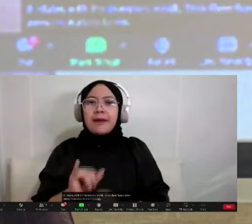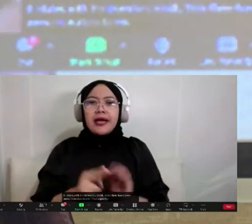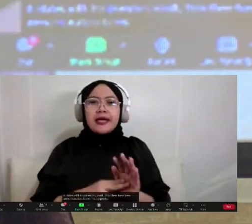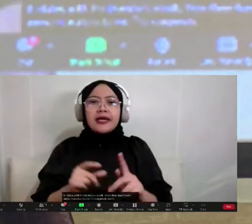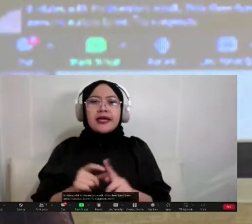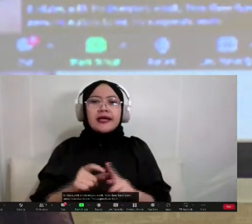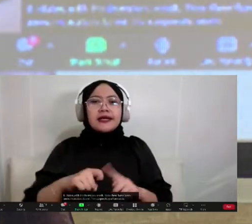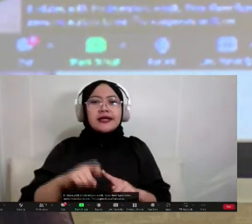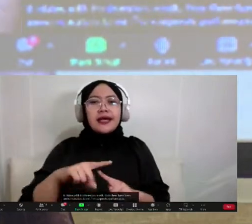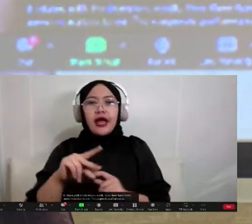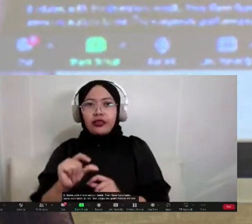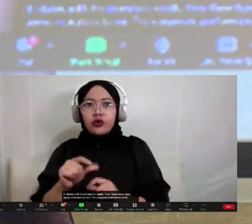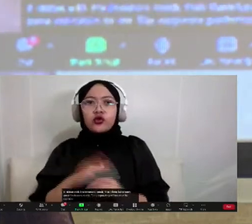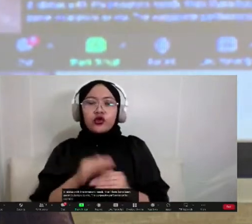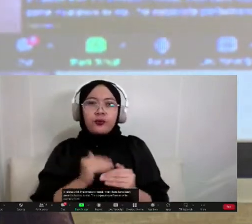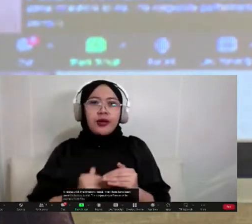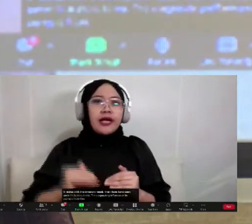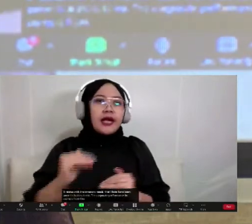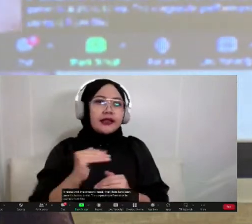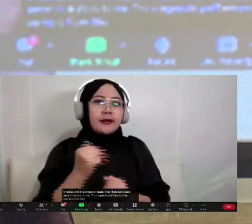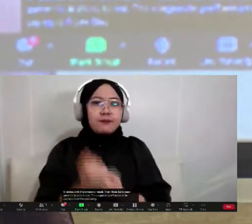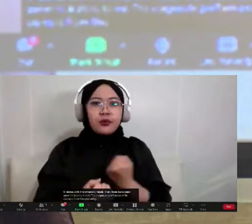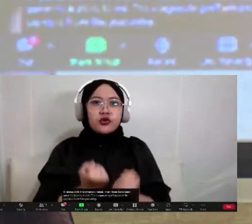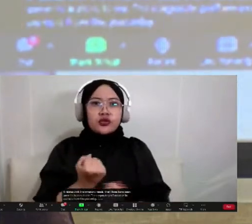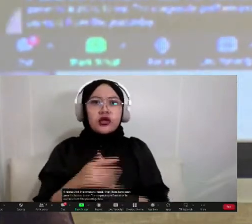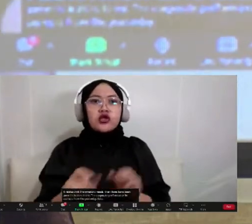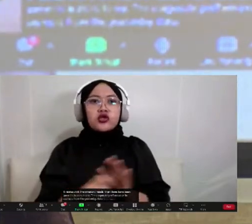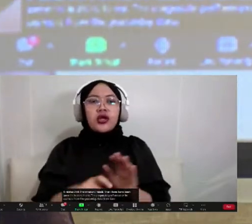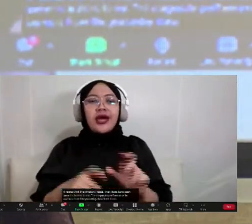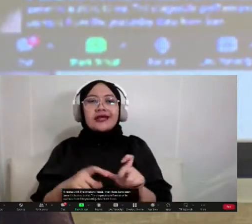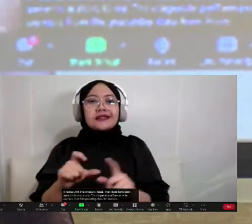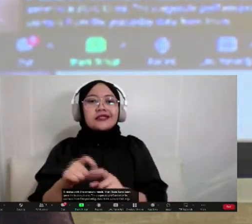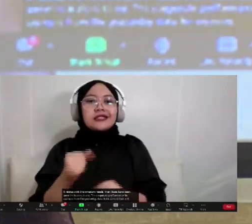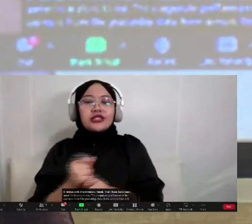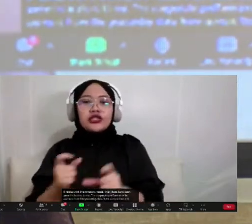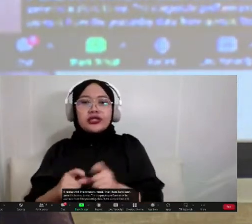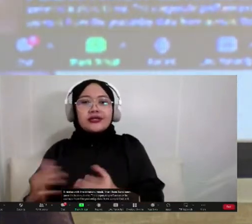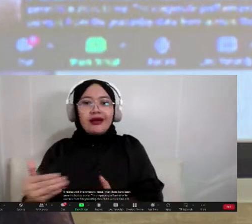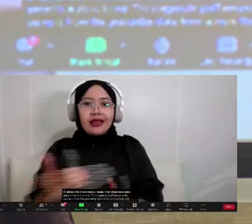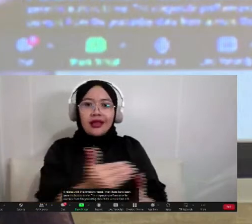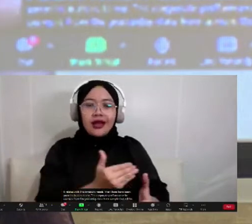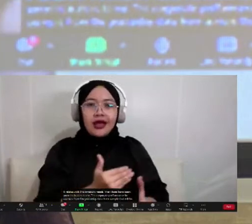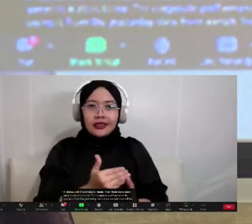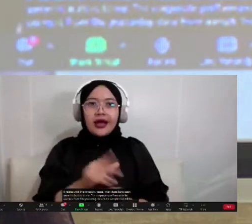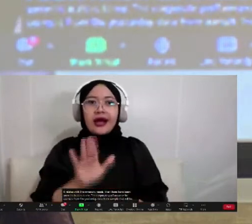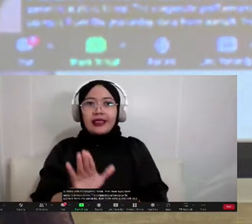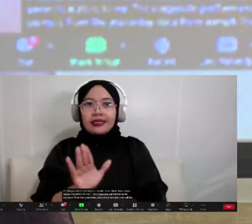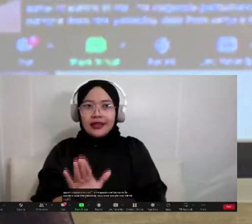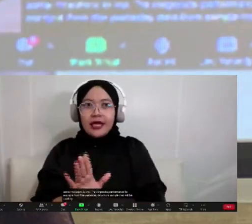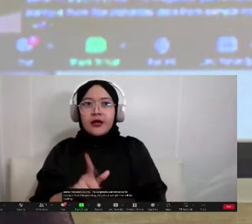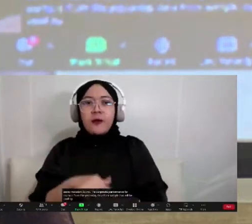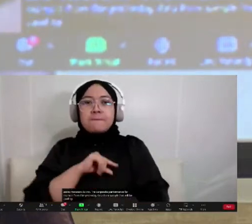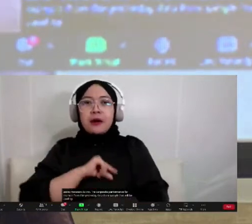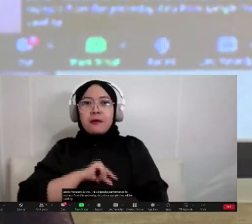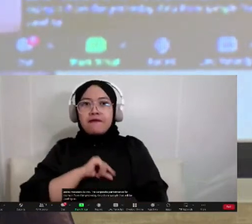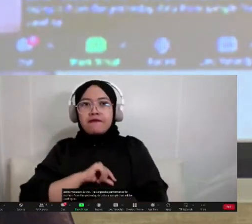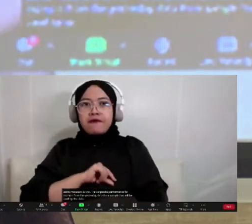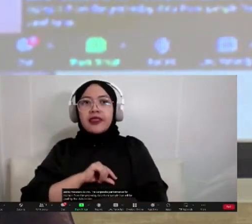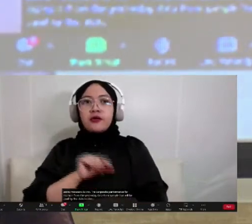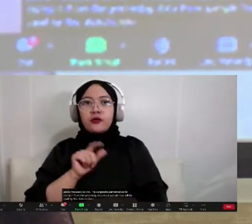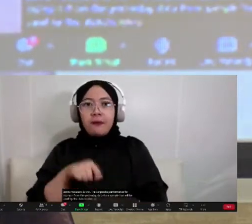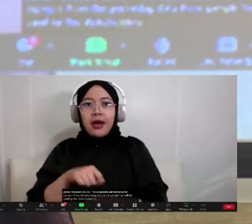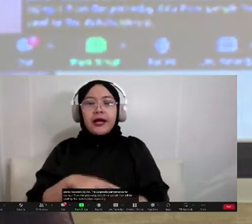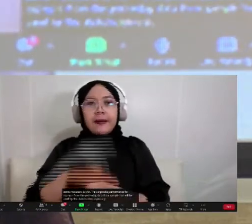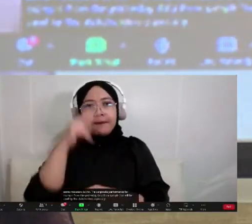performance. For example, from the ESG data, for example, that will be used by the stakeholders, especially